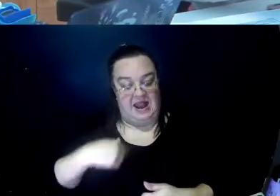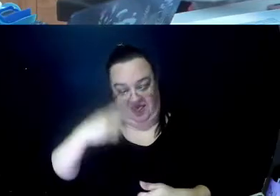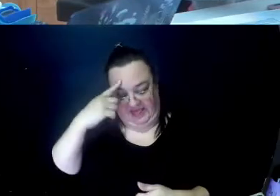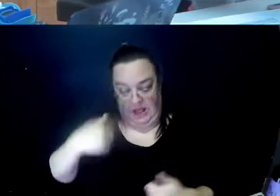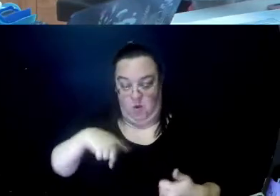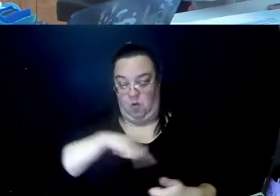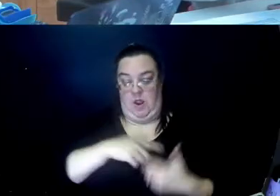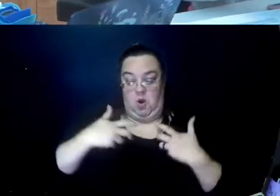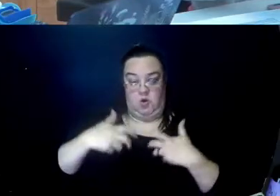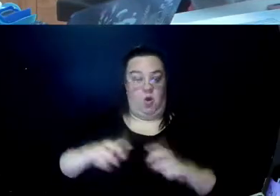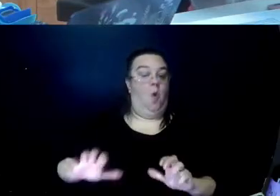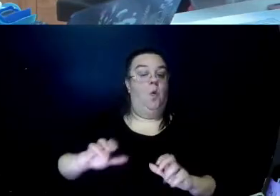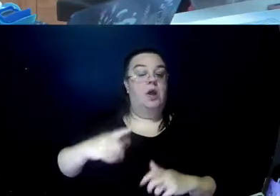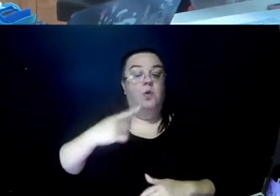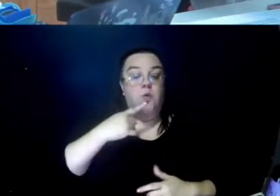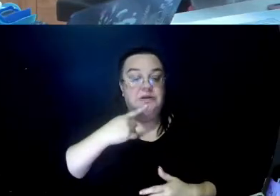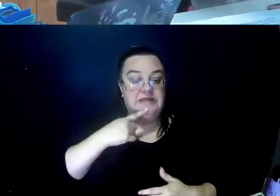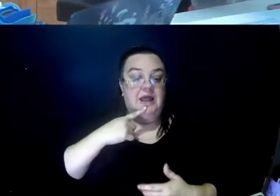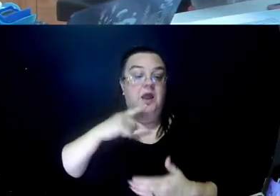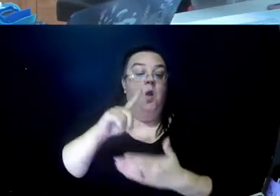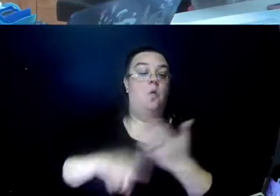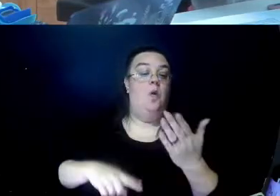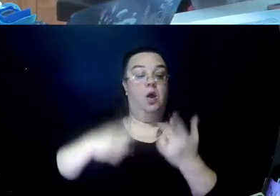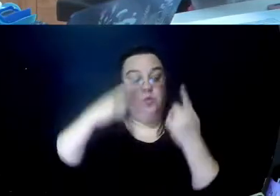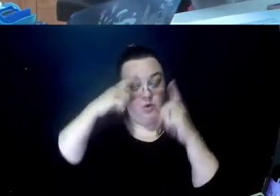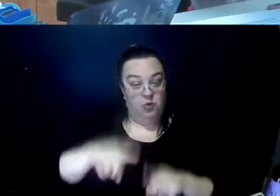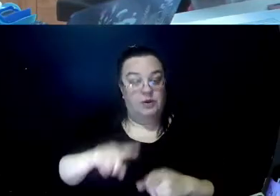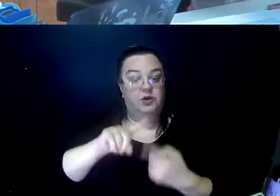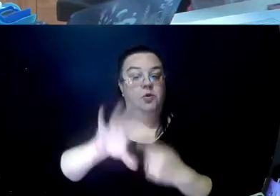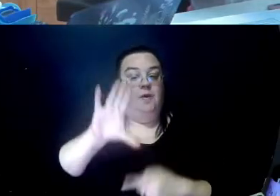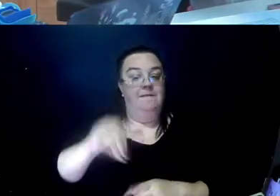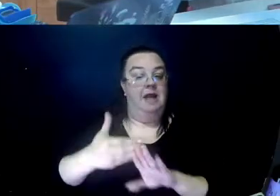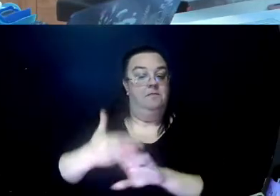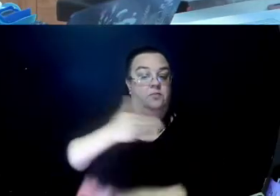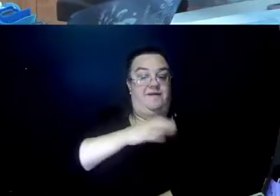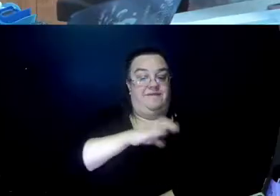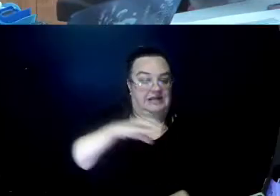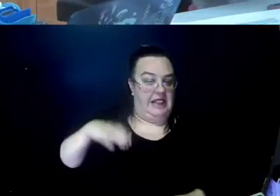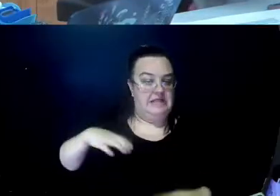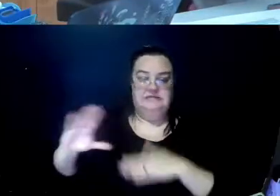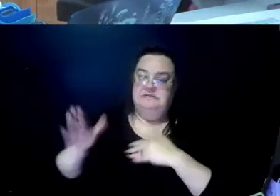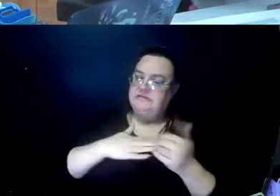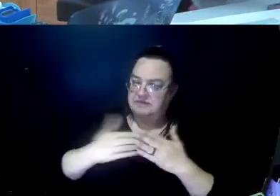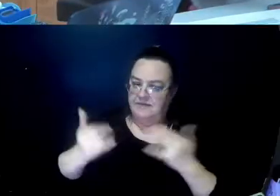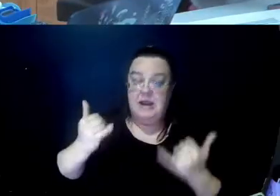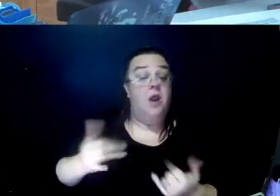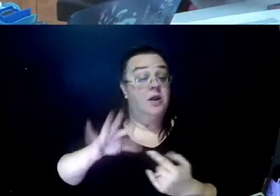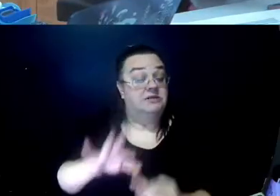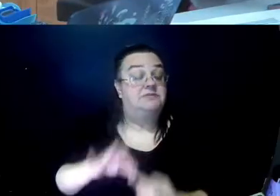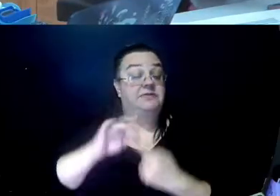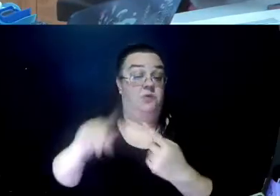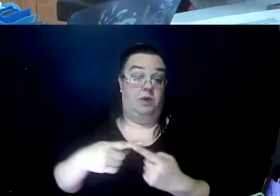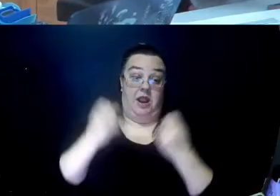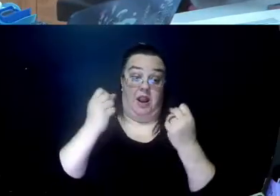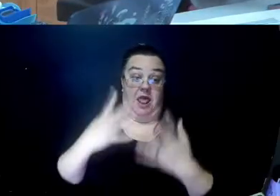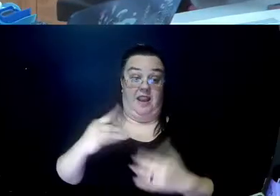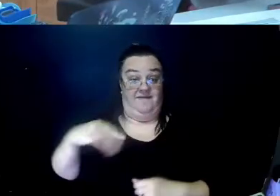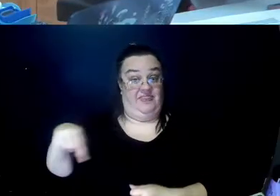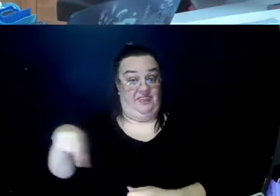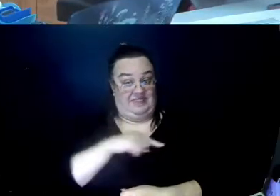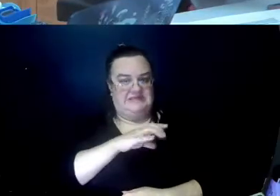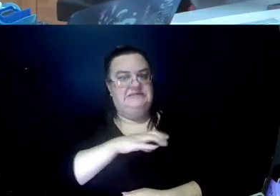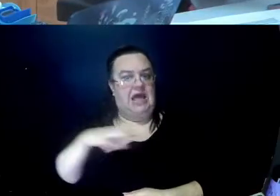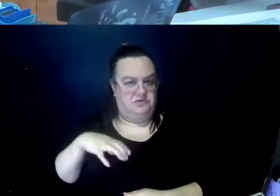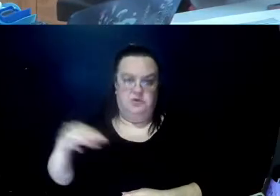say what was agreed to by a previous council does not matter now, especially when a lot of this council was that